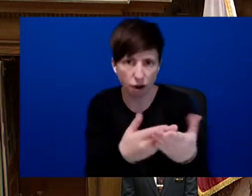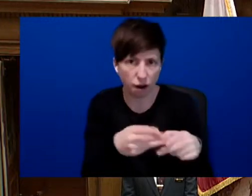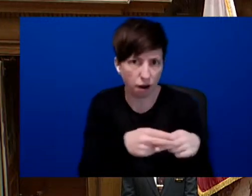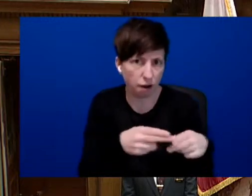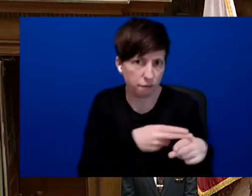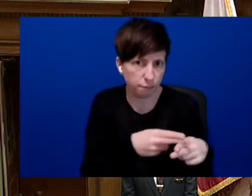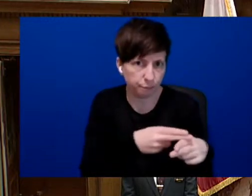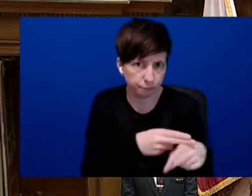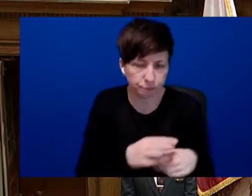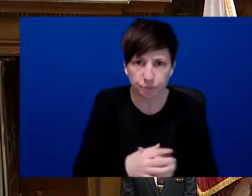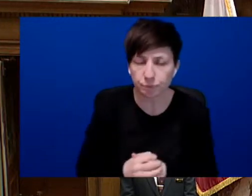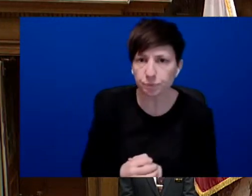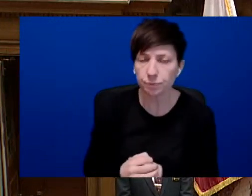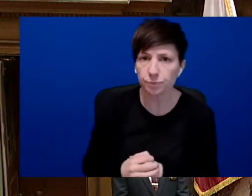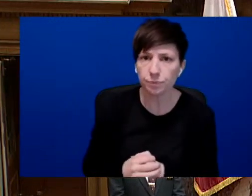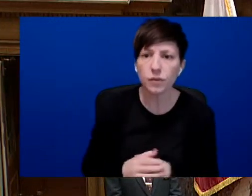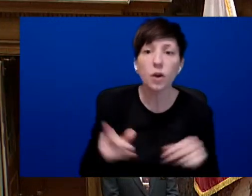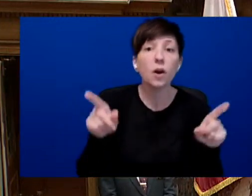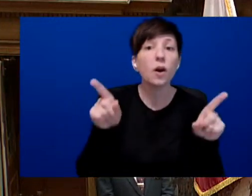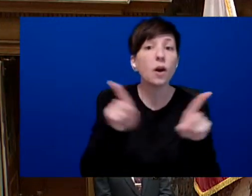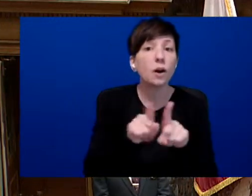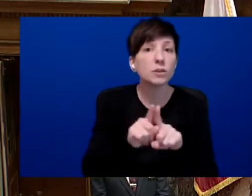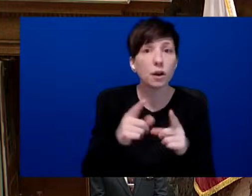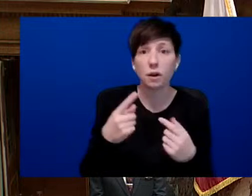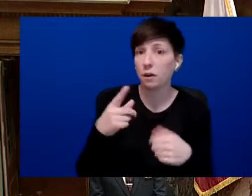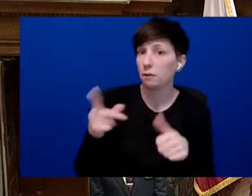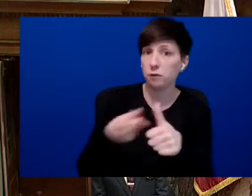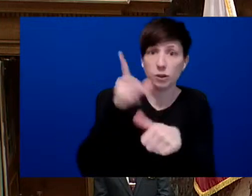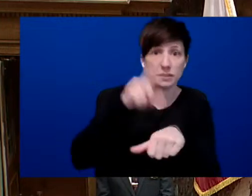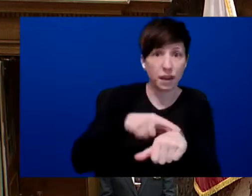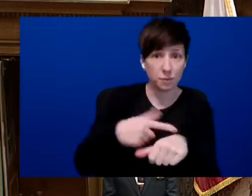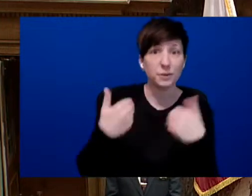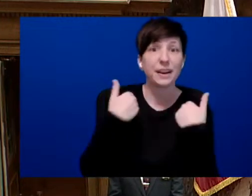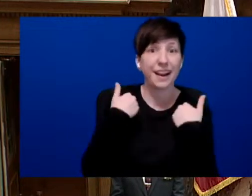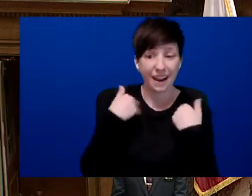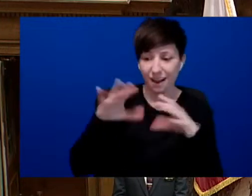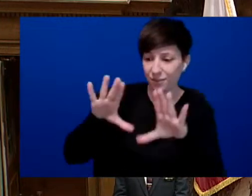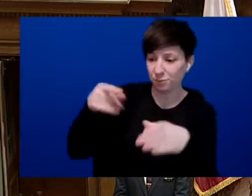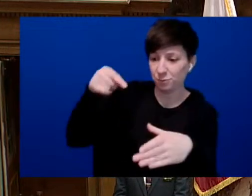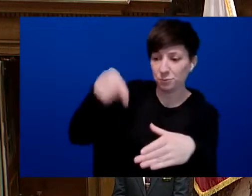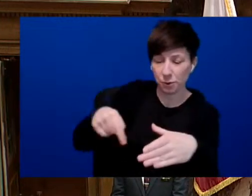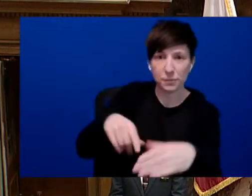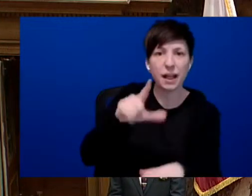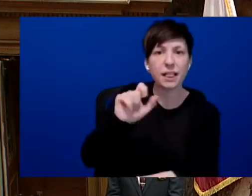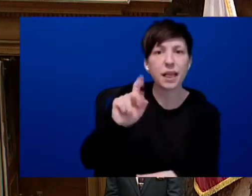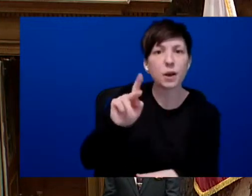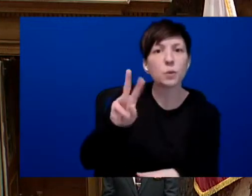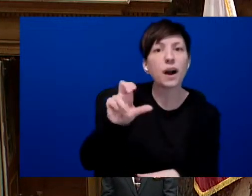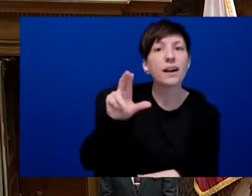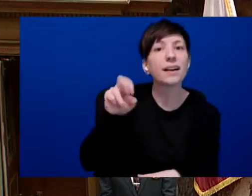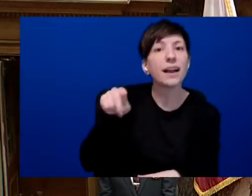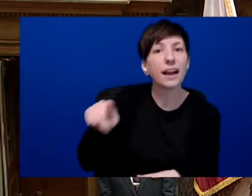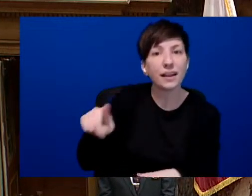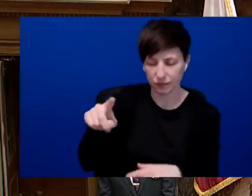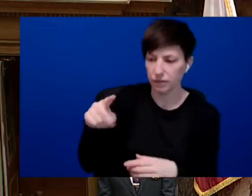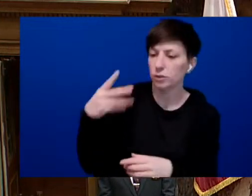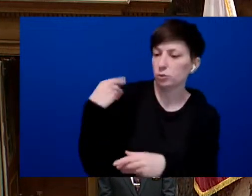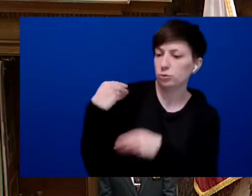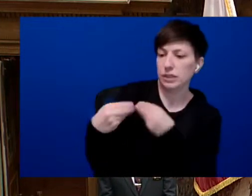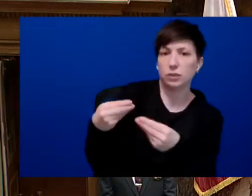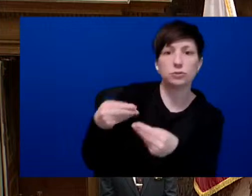time, we are also honored to have the Lekwungen traditional singers and dancers accompany her honor into the